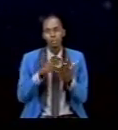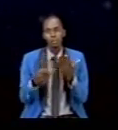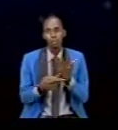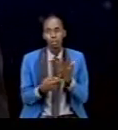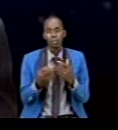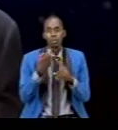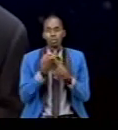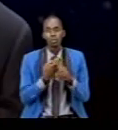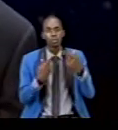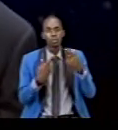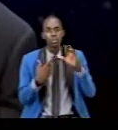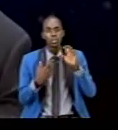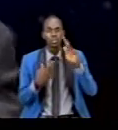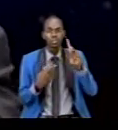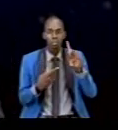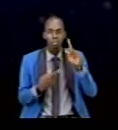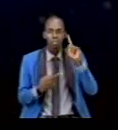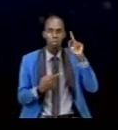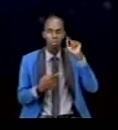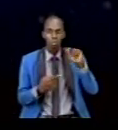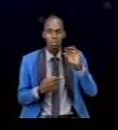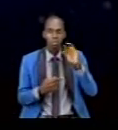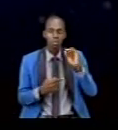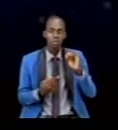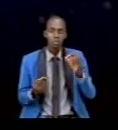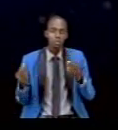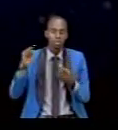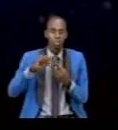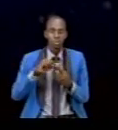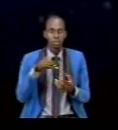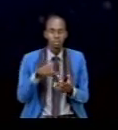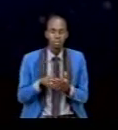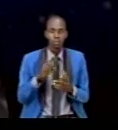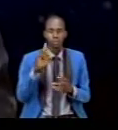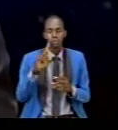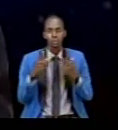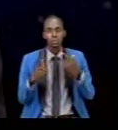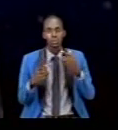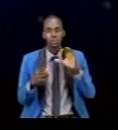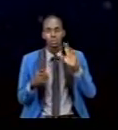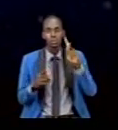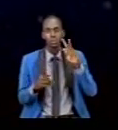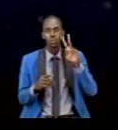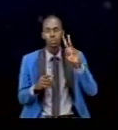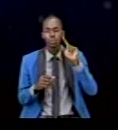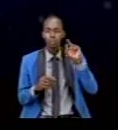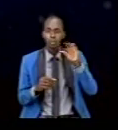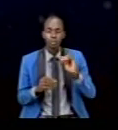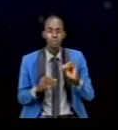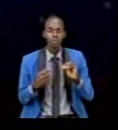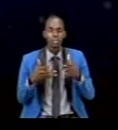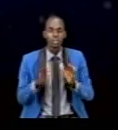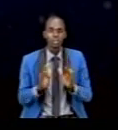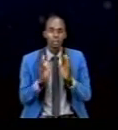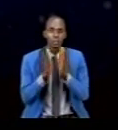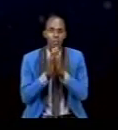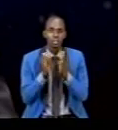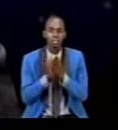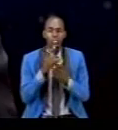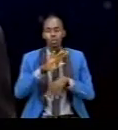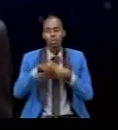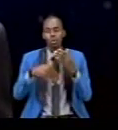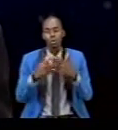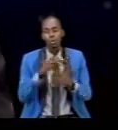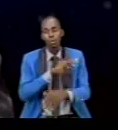GCK 1.0 to this GCK 2.0. Let's pray that the Almighty God will keep